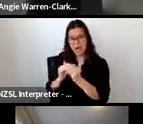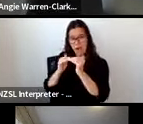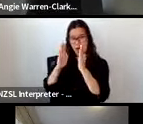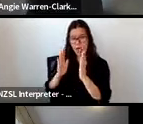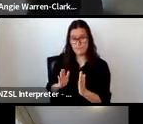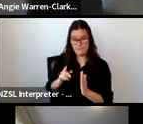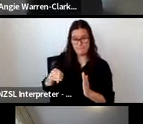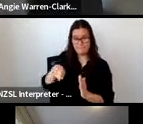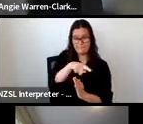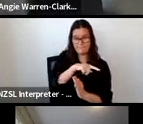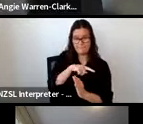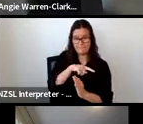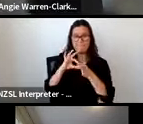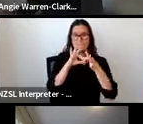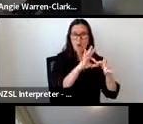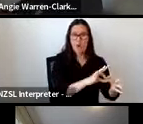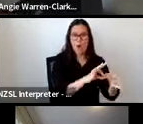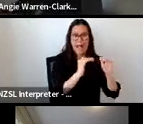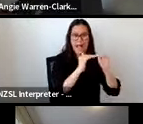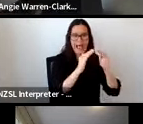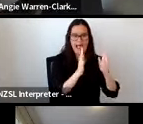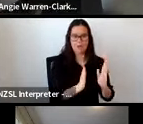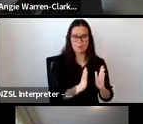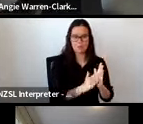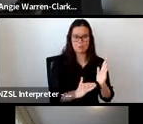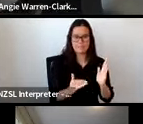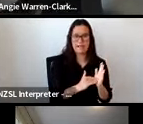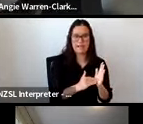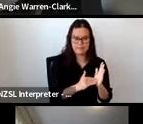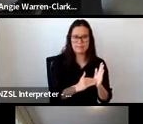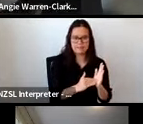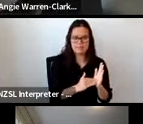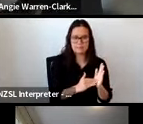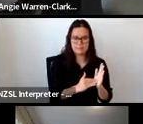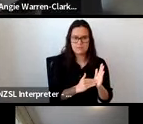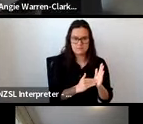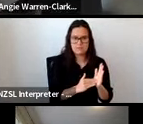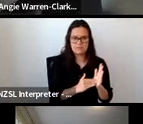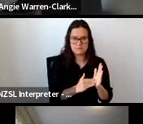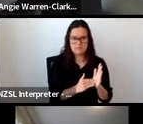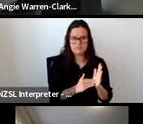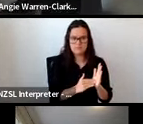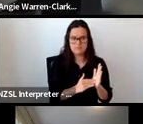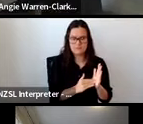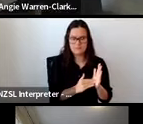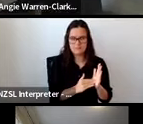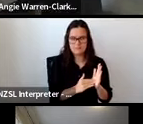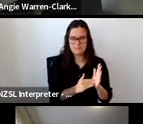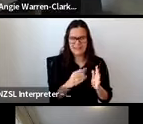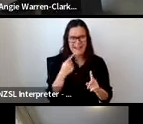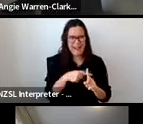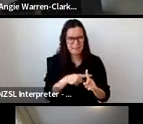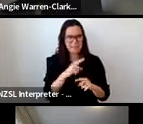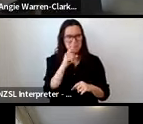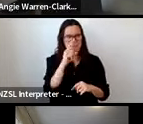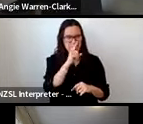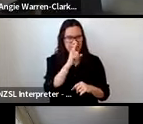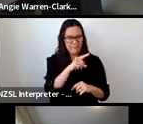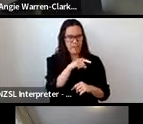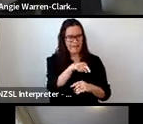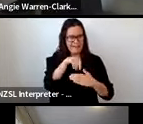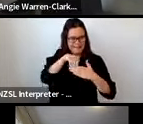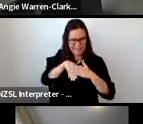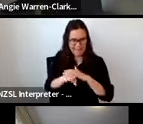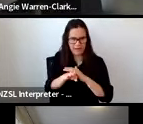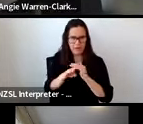homes. You know, and for their population, for the population of people who are going into Aotearoa